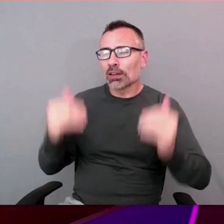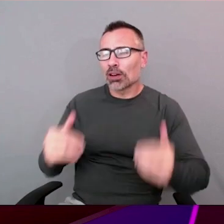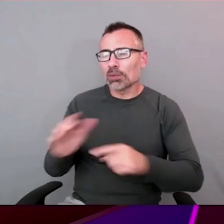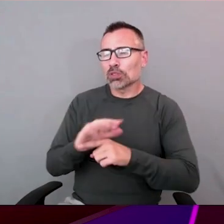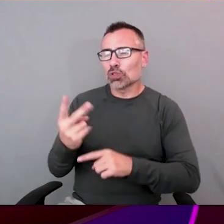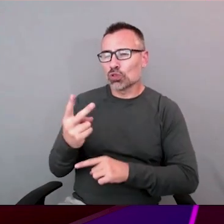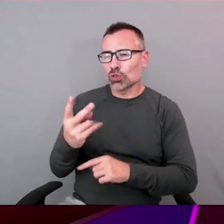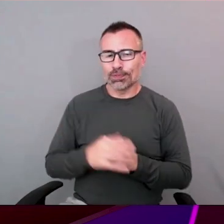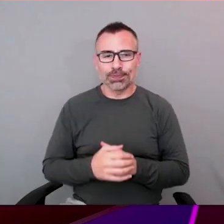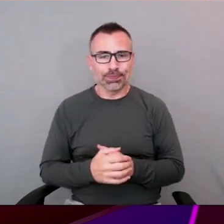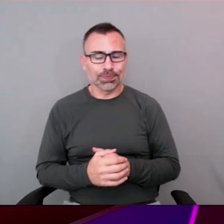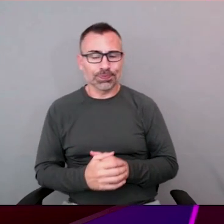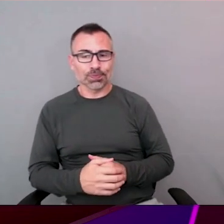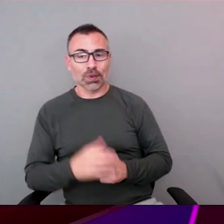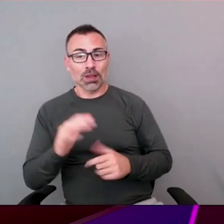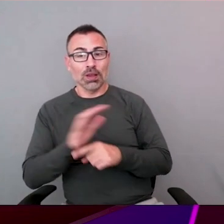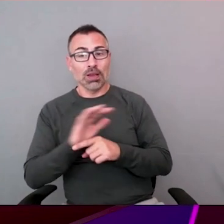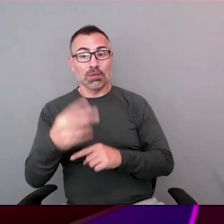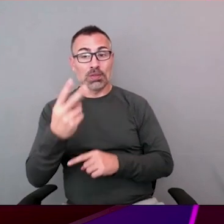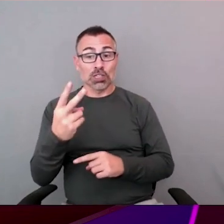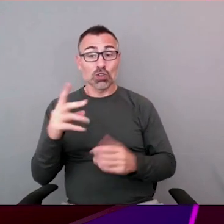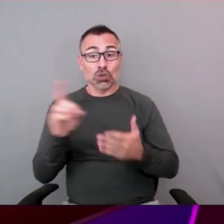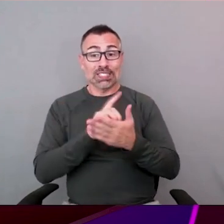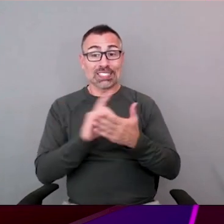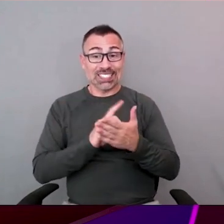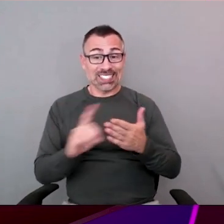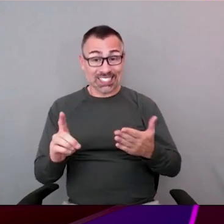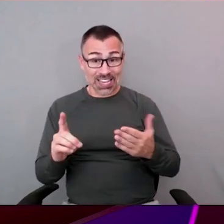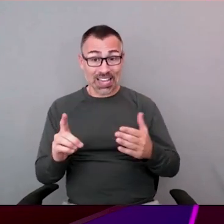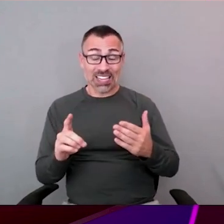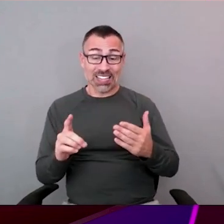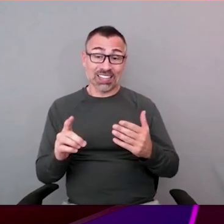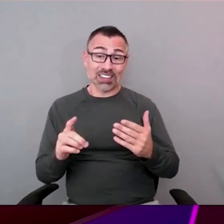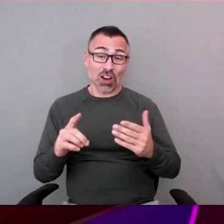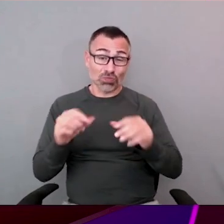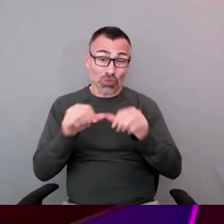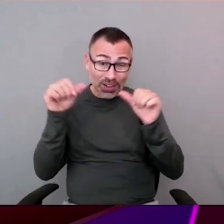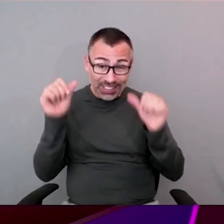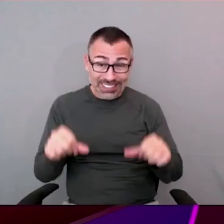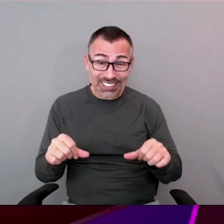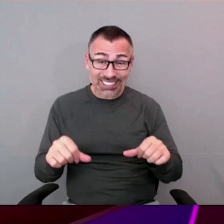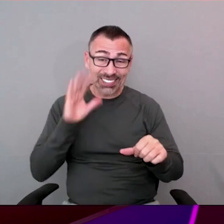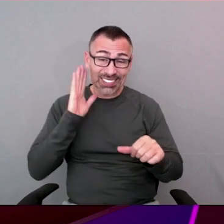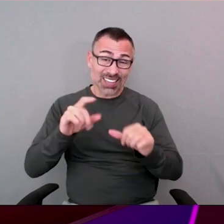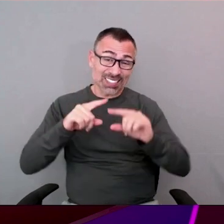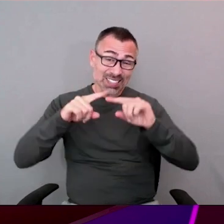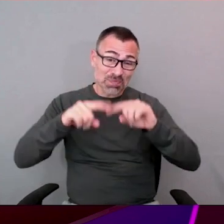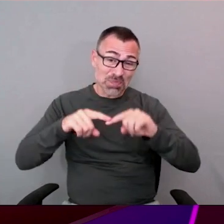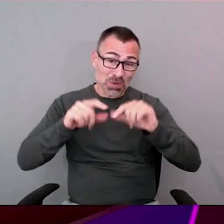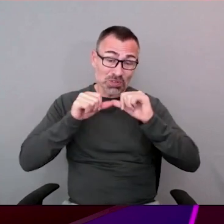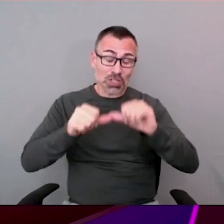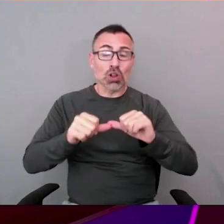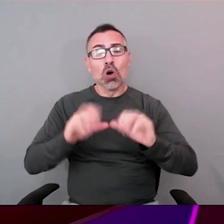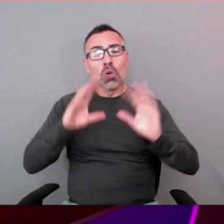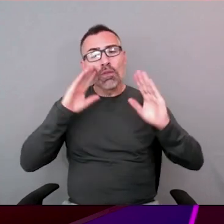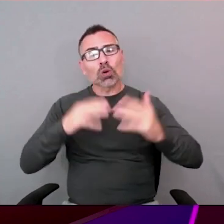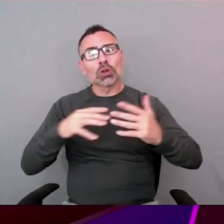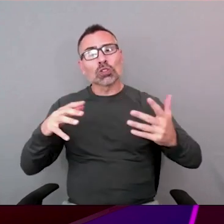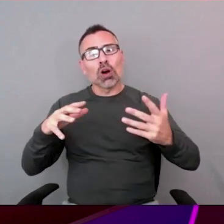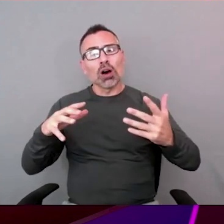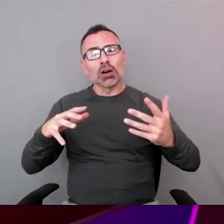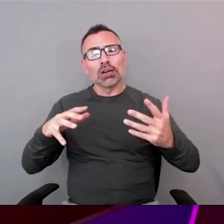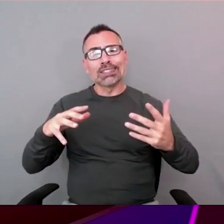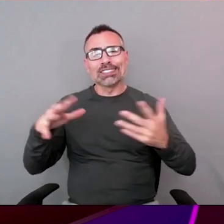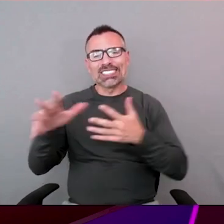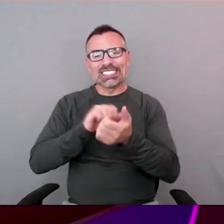all about designing resilient architecture. So we spend a lot of time focusing on disaster recovery and high availability within